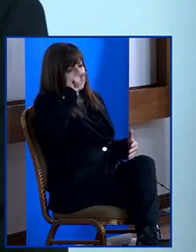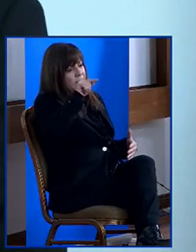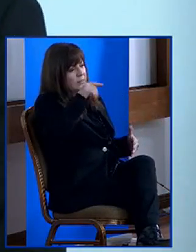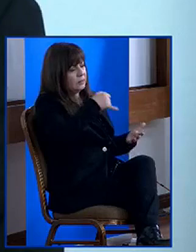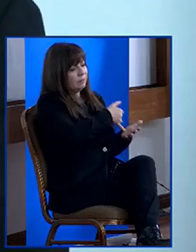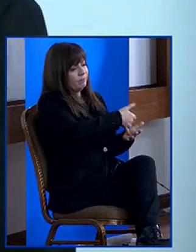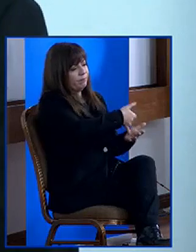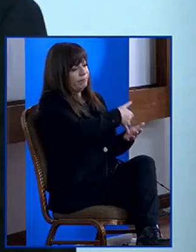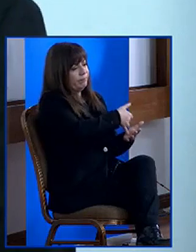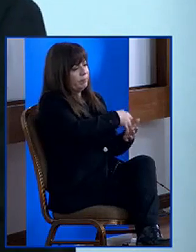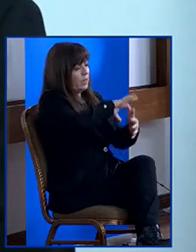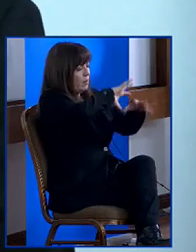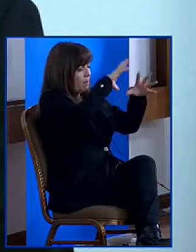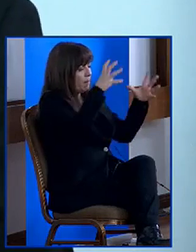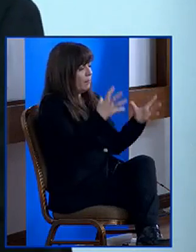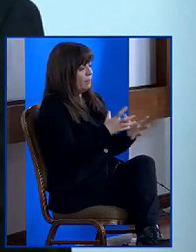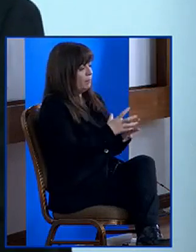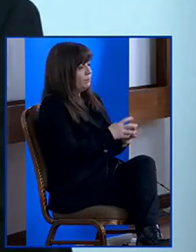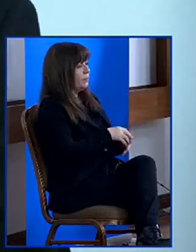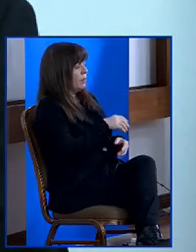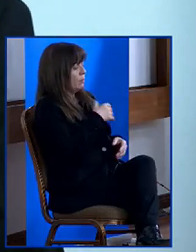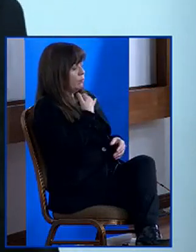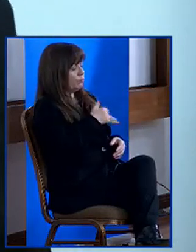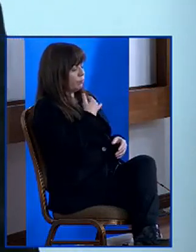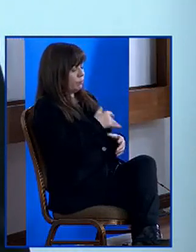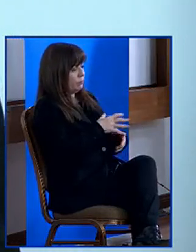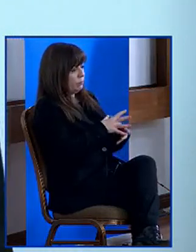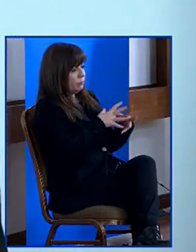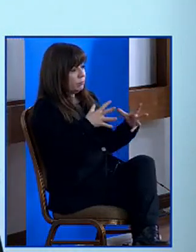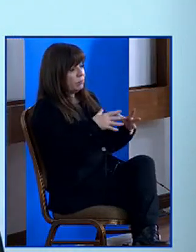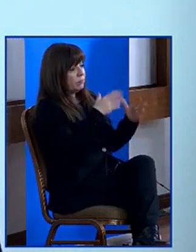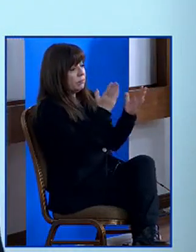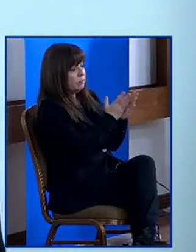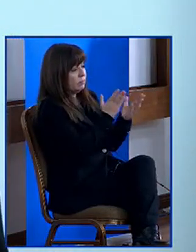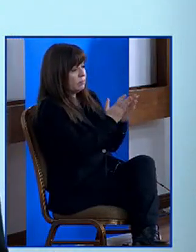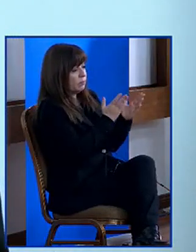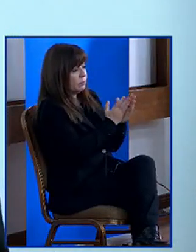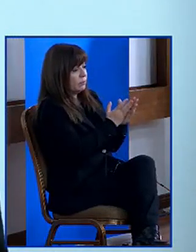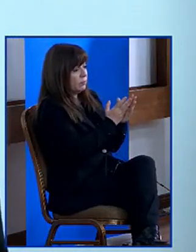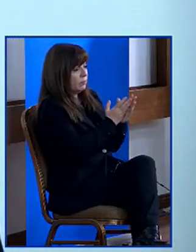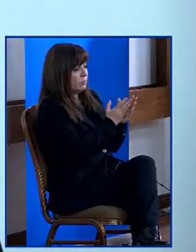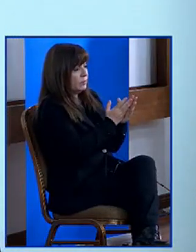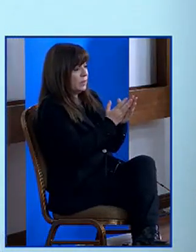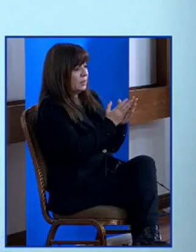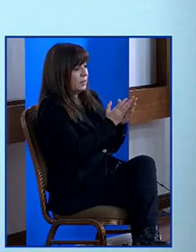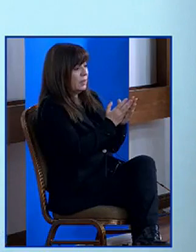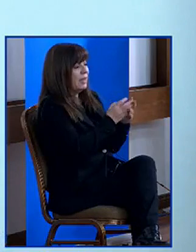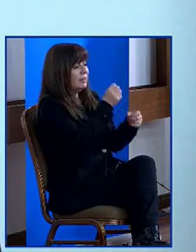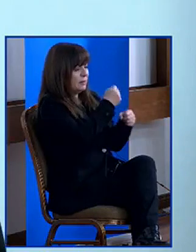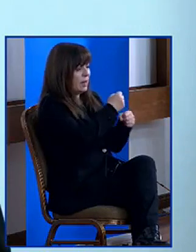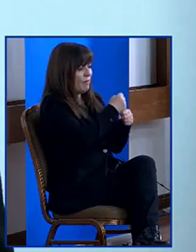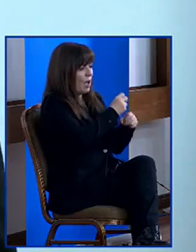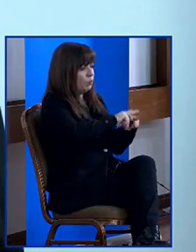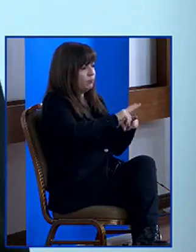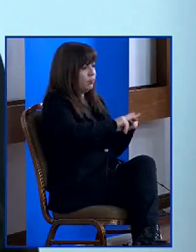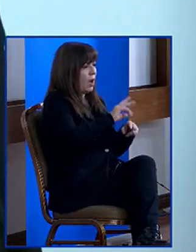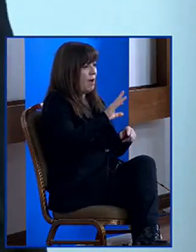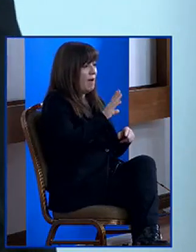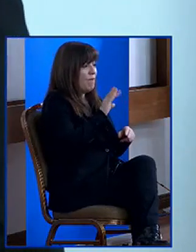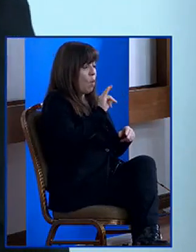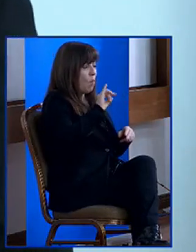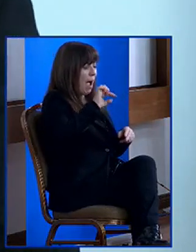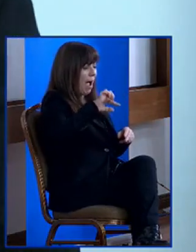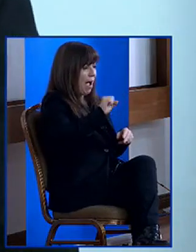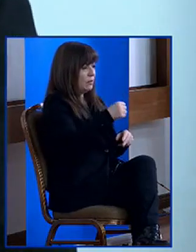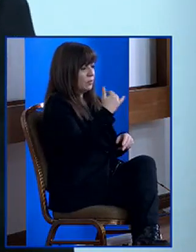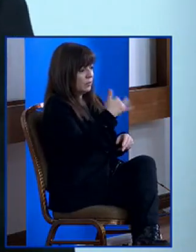it's vitally important with studies like this and the work that Bupa is doing to help support understanding in Chile. We need to draw on all